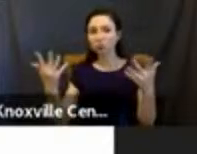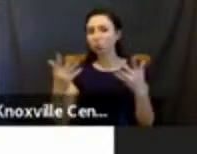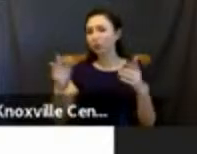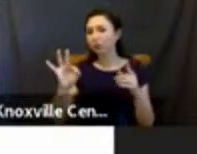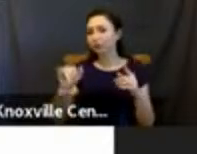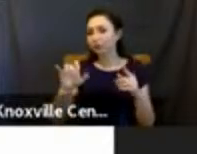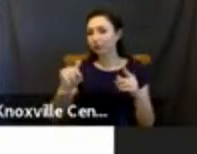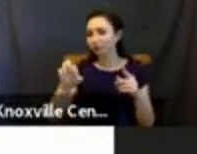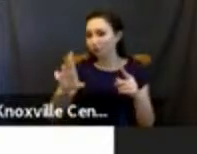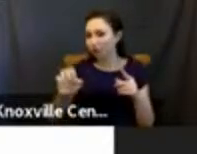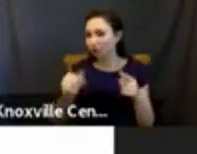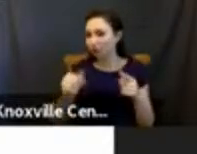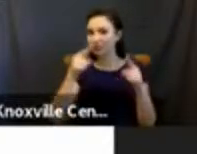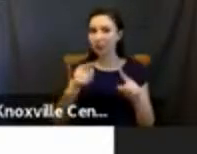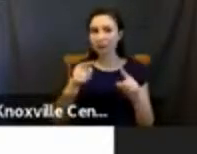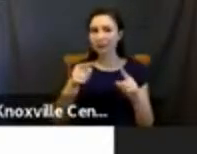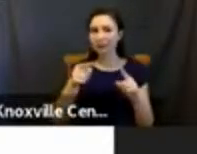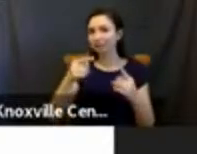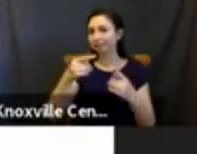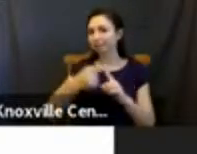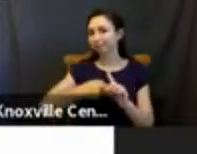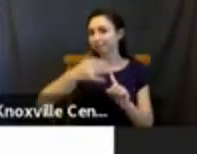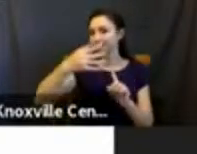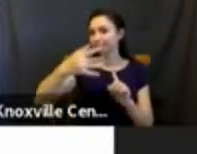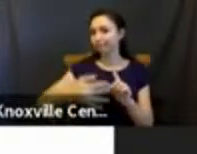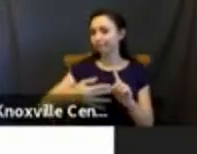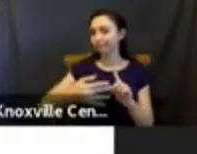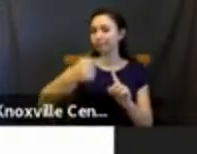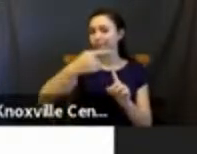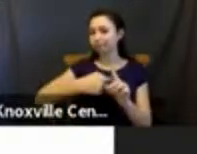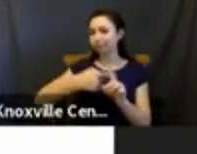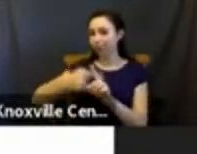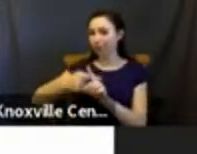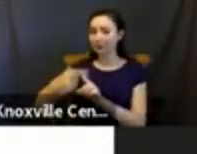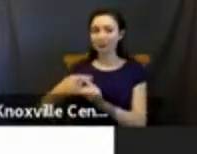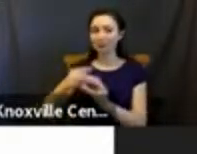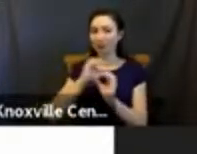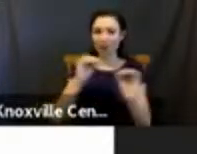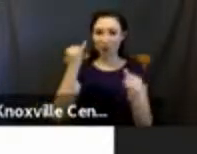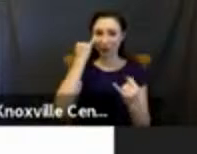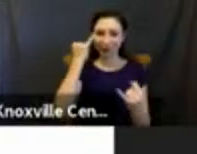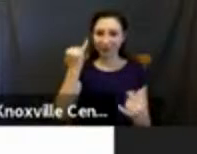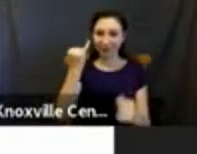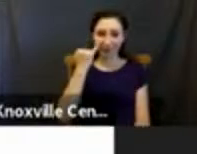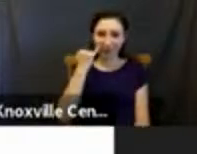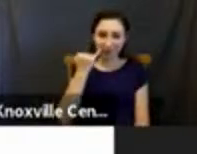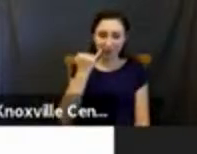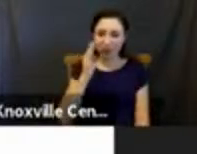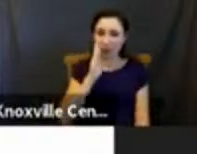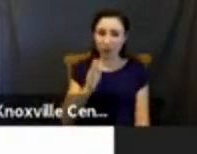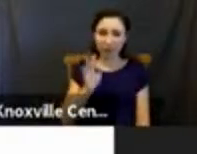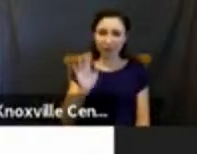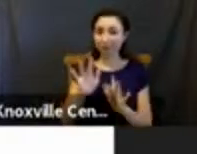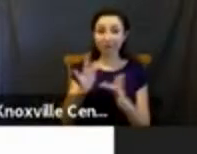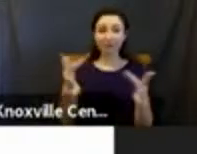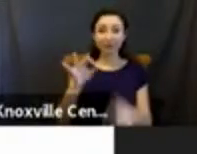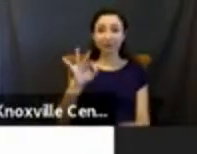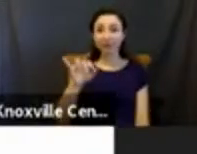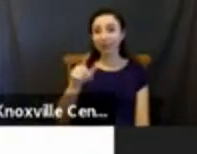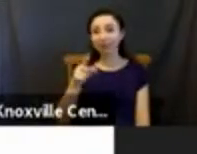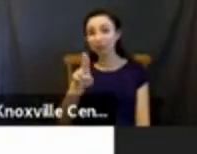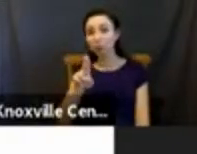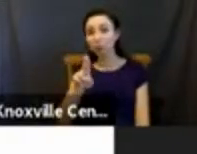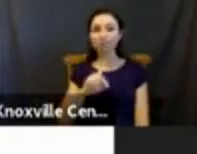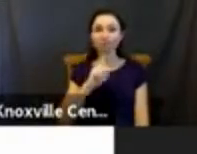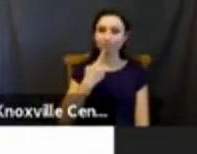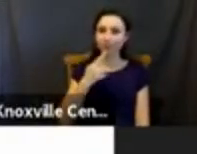several months. Well, we know we have flu season. We don't really have any idea just whether it's going to be a light flu season, a significant flu